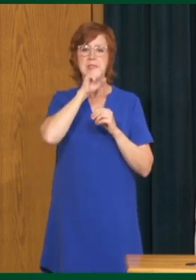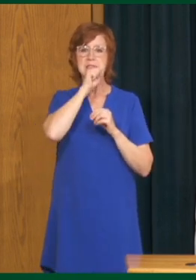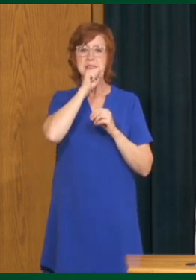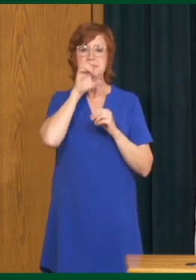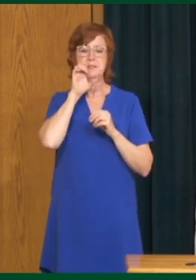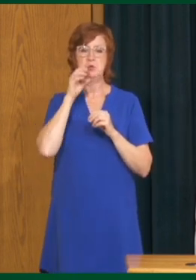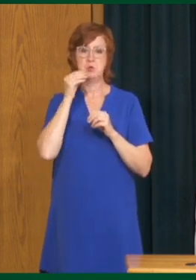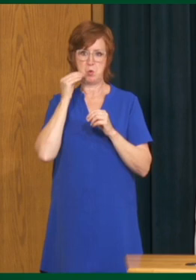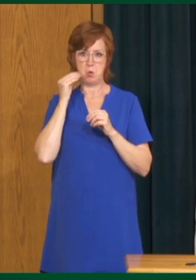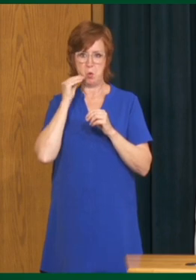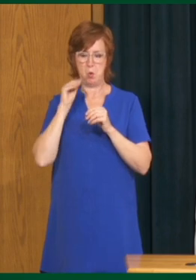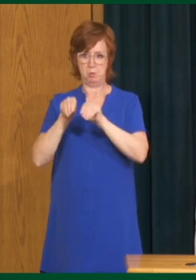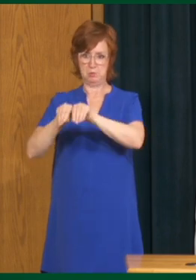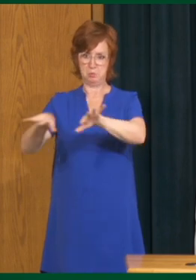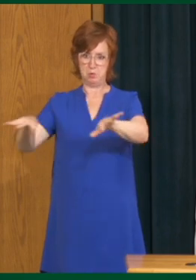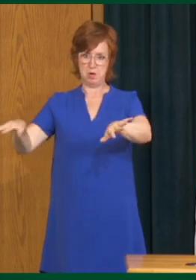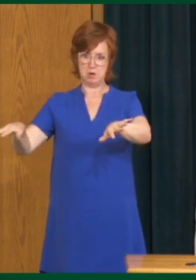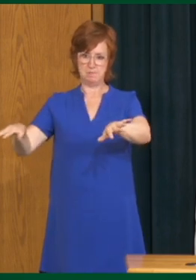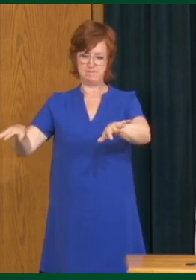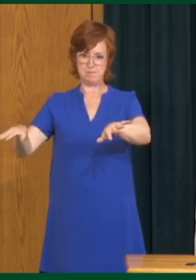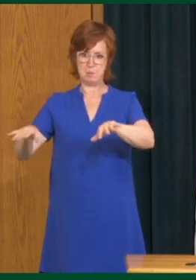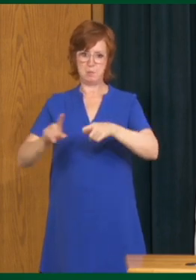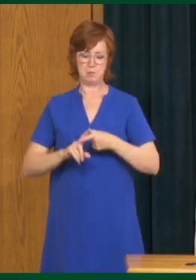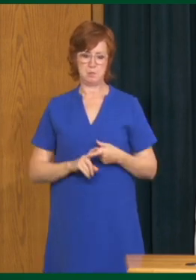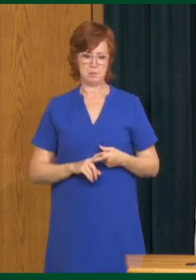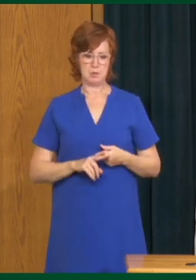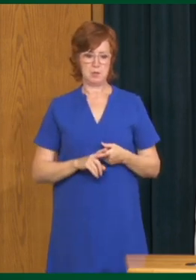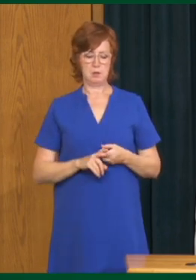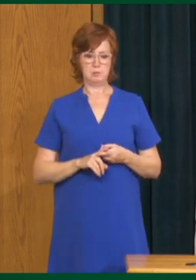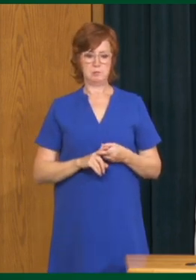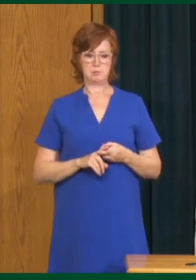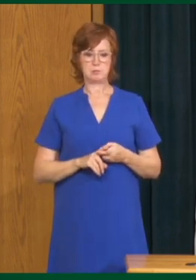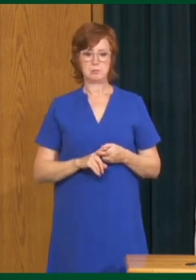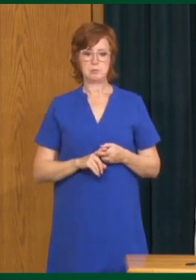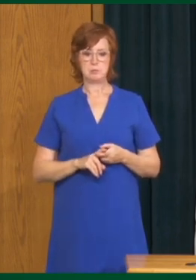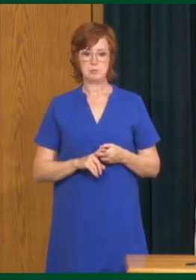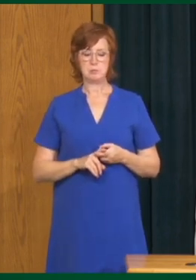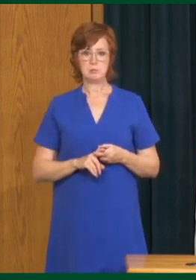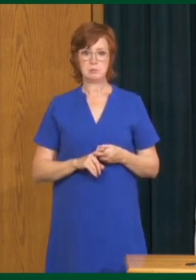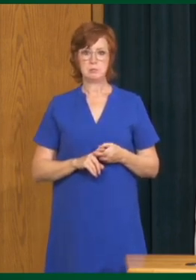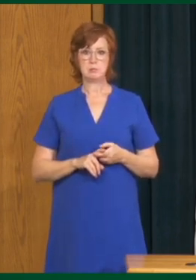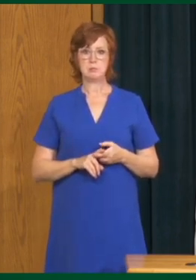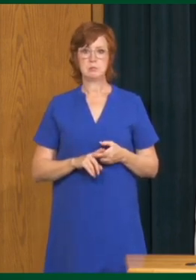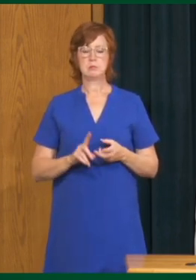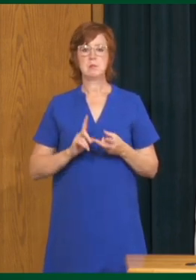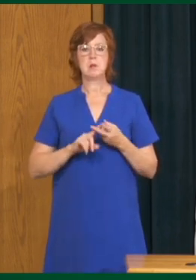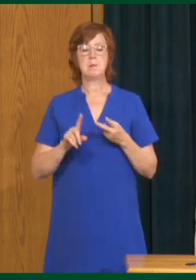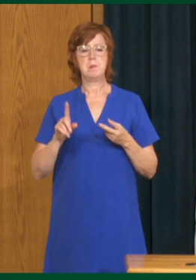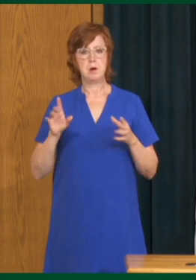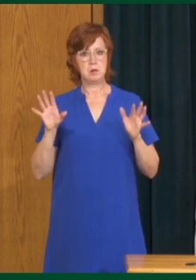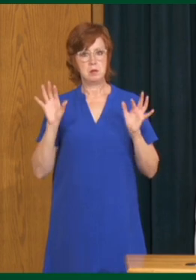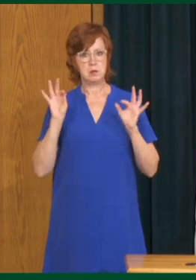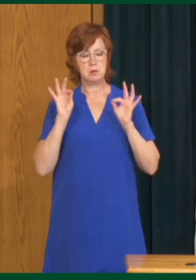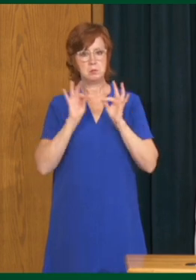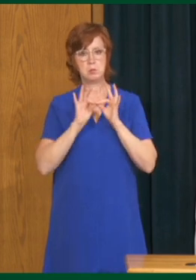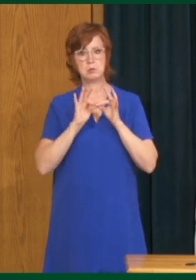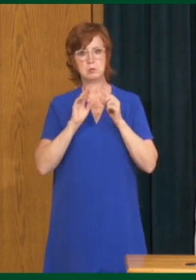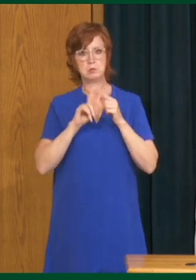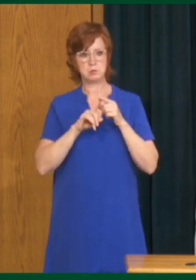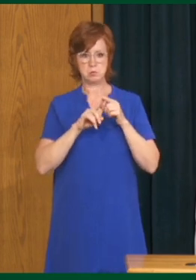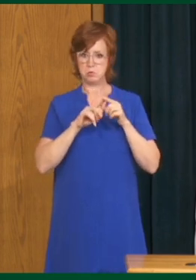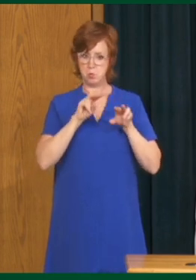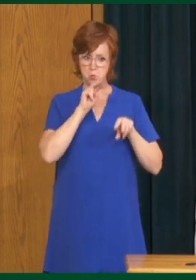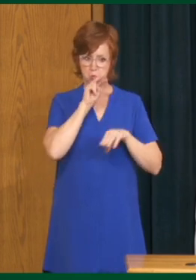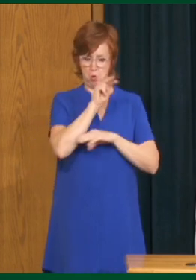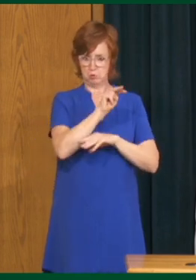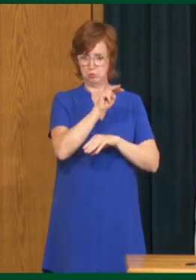each province can be different from due to where they've had their outbreaks. But we need to monitor all our indicators and obviously compare ourselves with